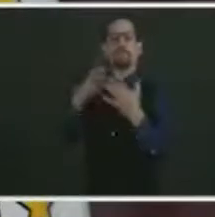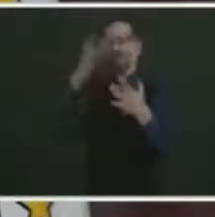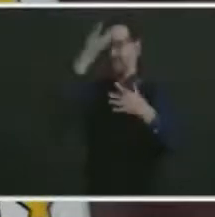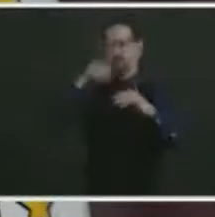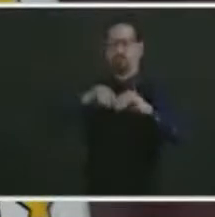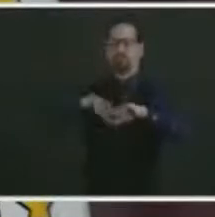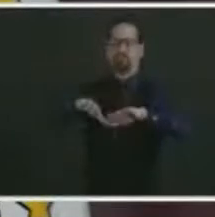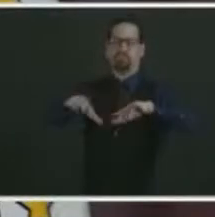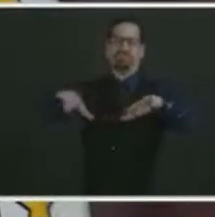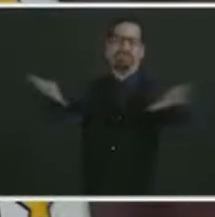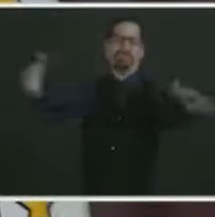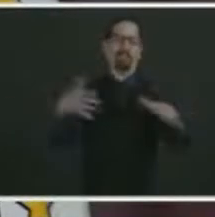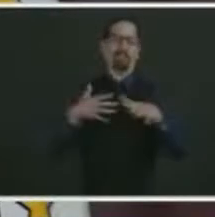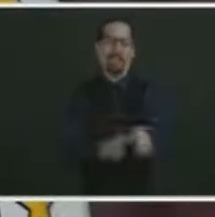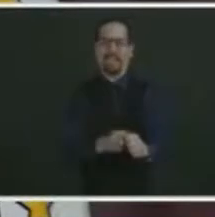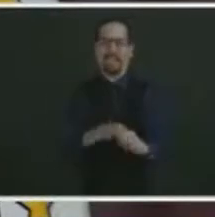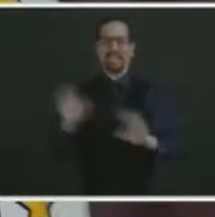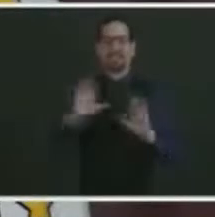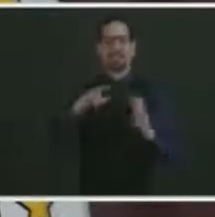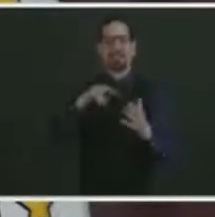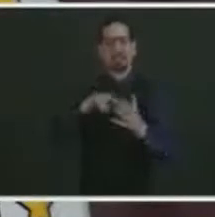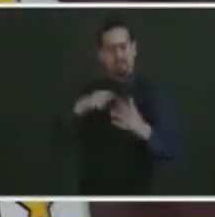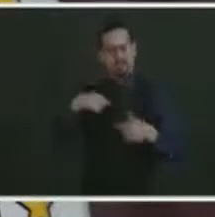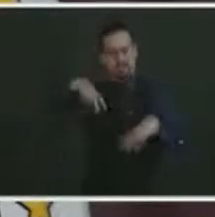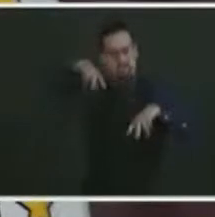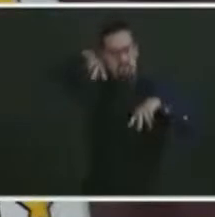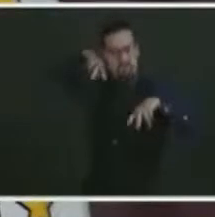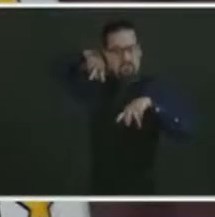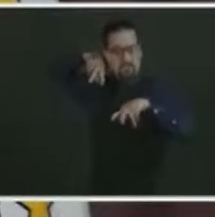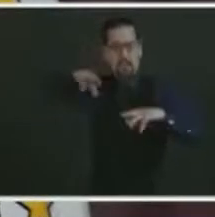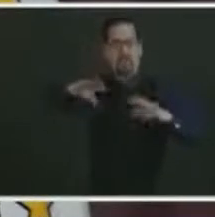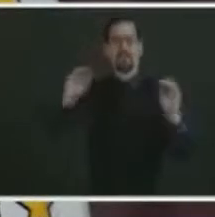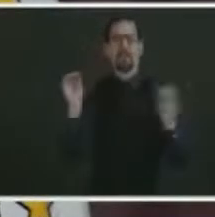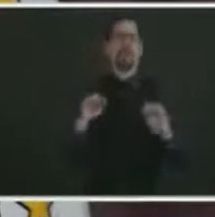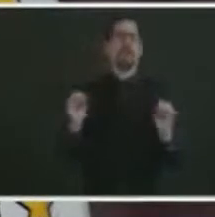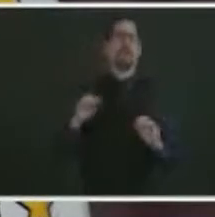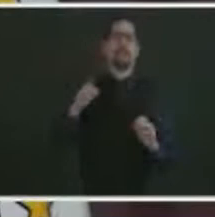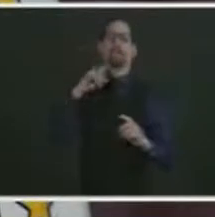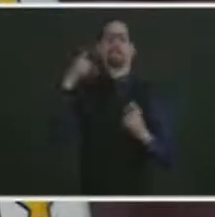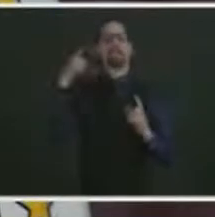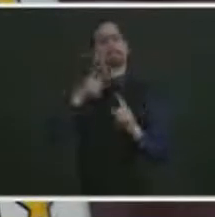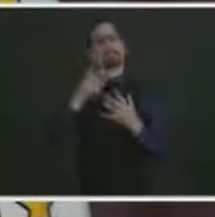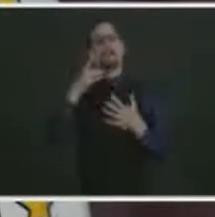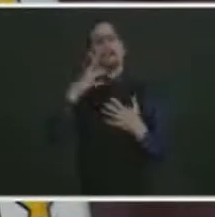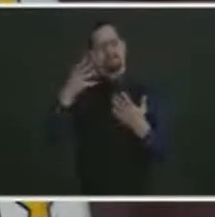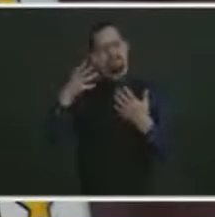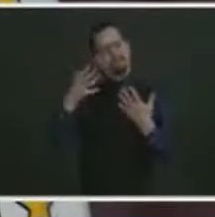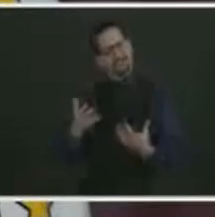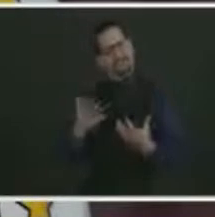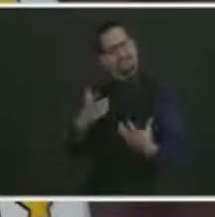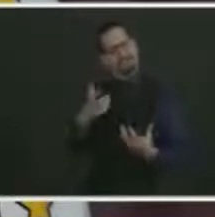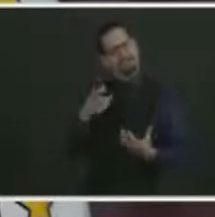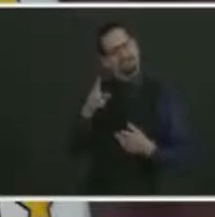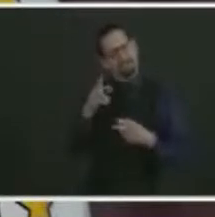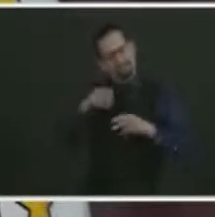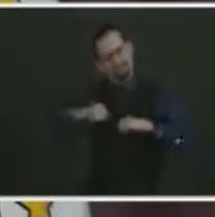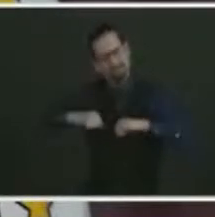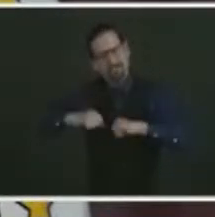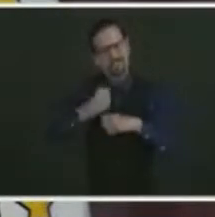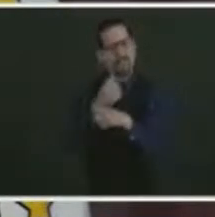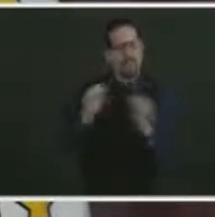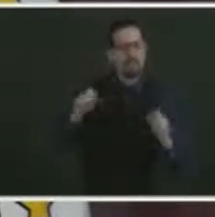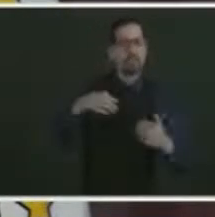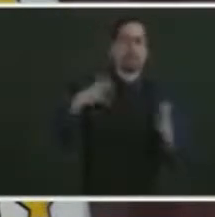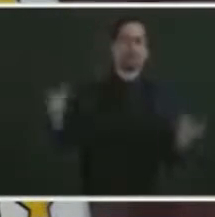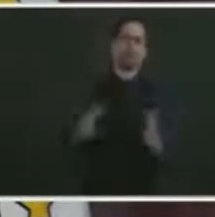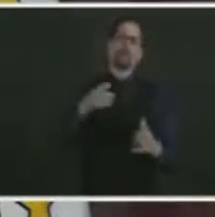of you who were still reluctant to give Crush COVID RI a try, I'm asking you again to try it. We